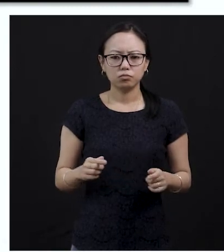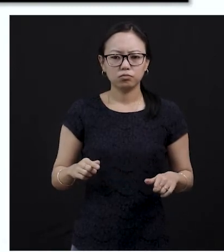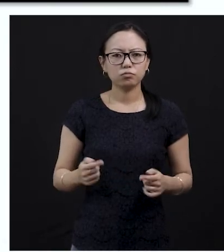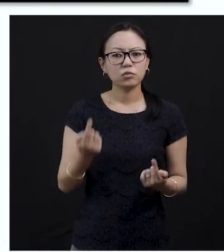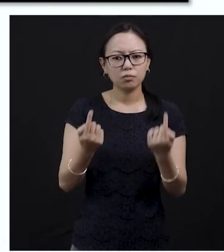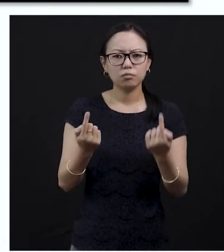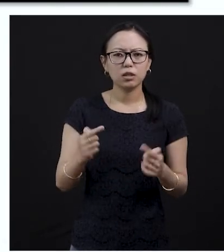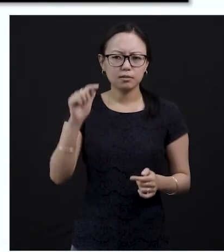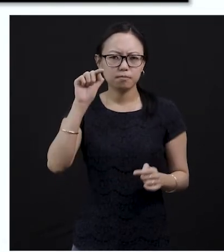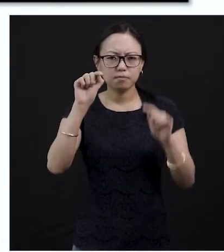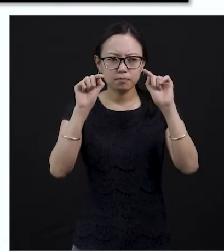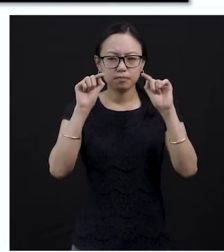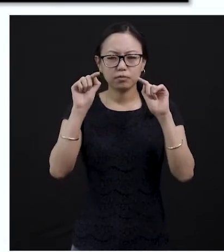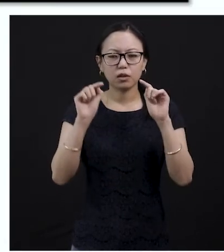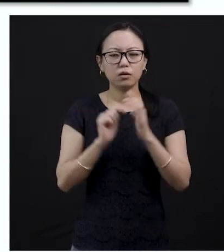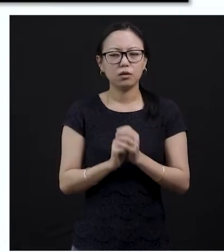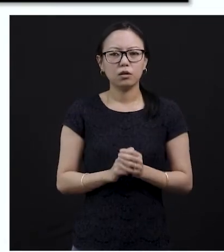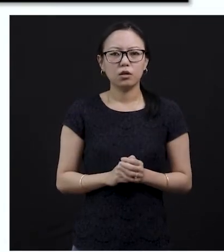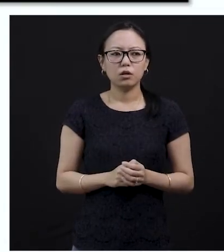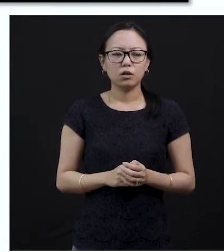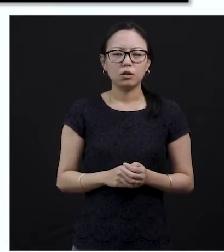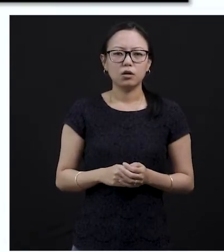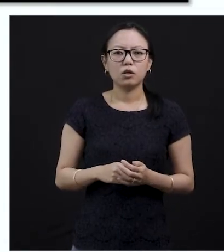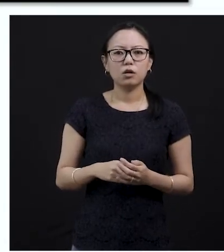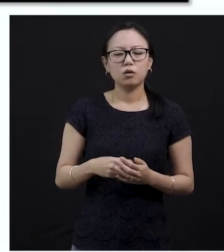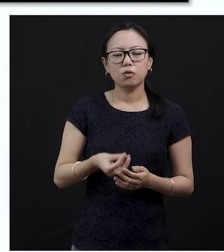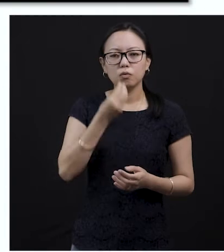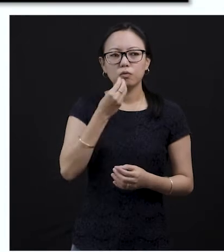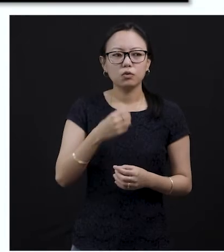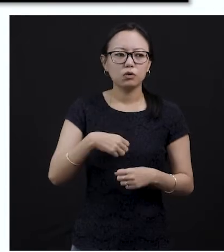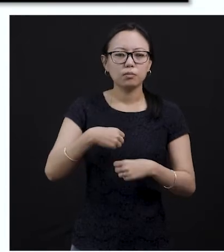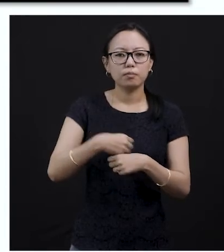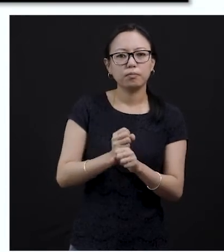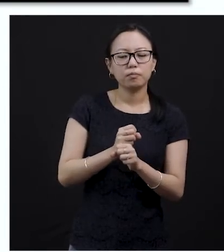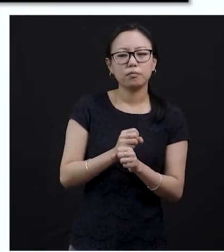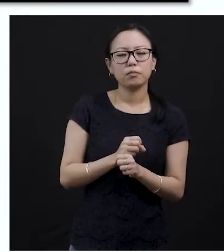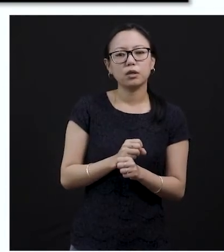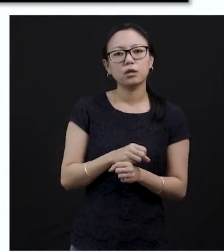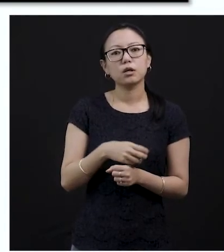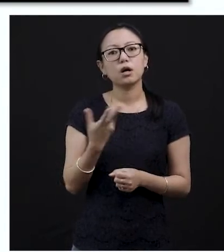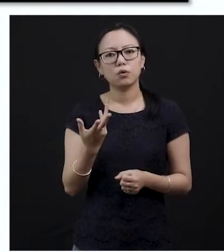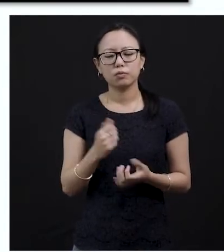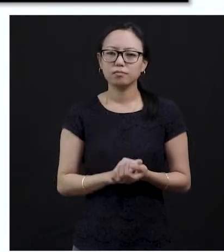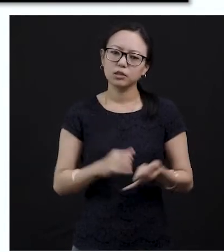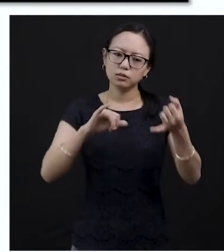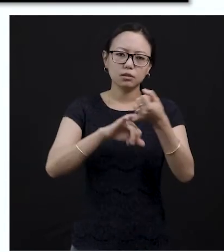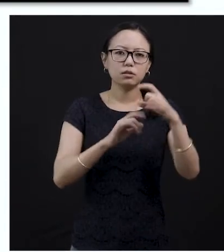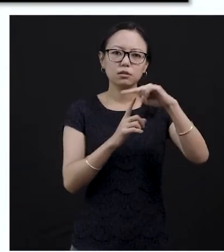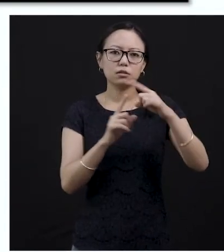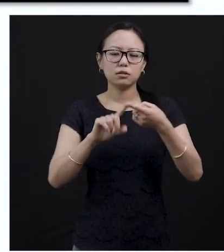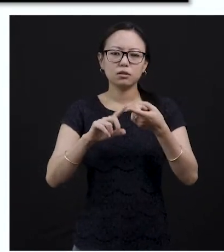part of a plant is known as the stem. So the stems carry out photosynthesis. And what else? The